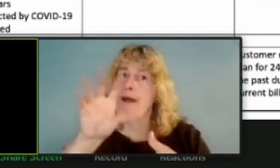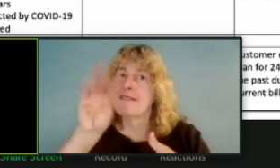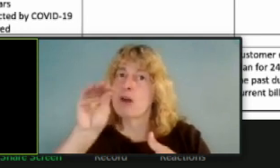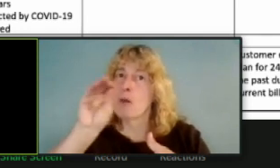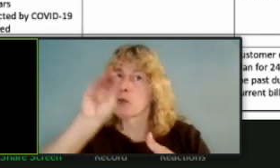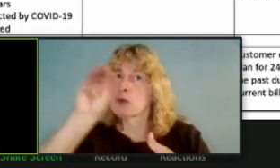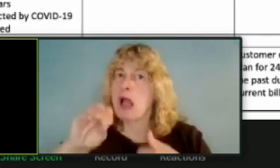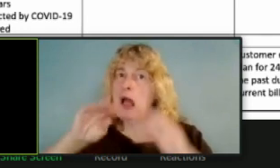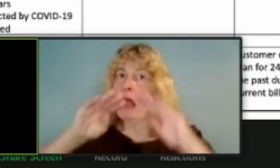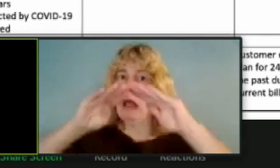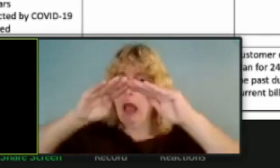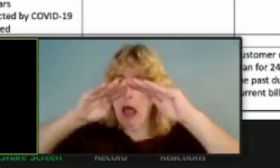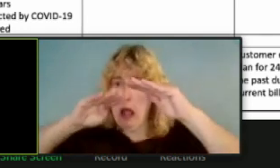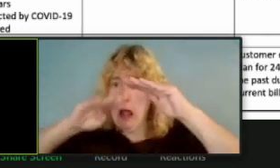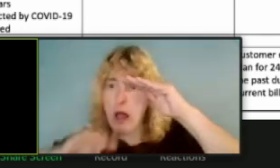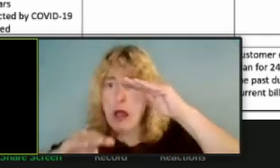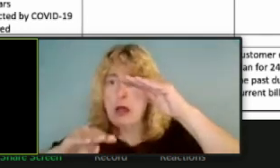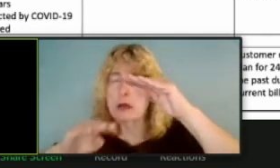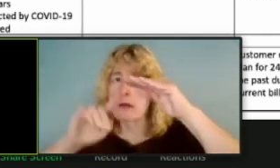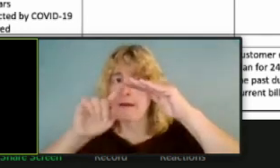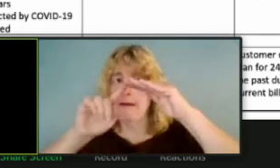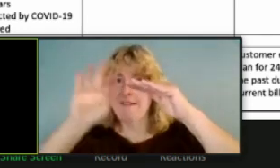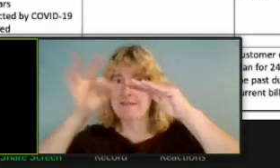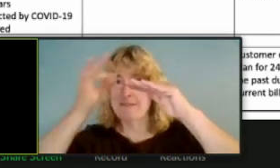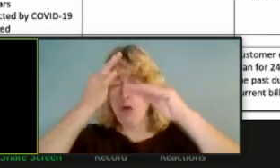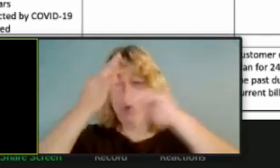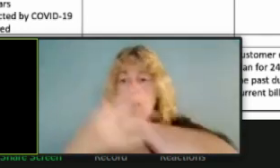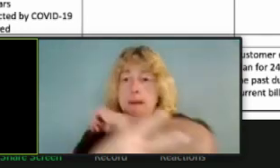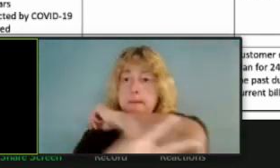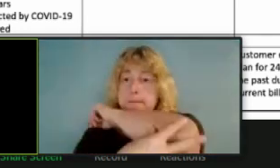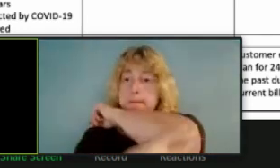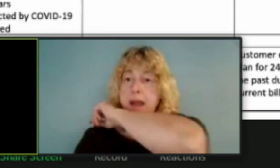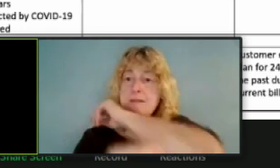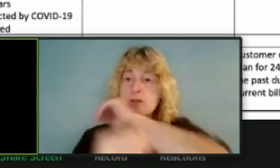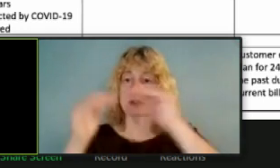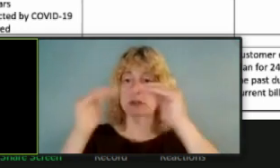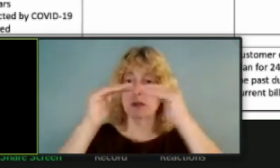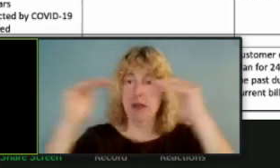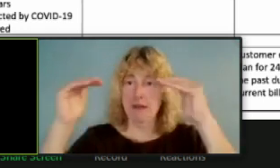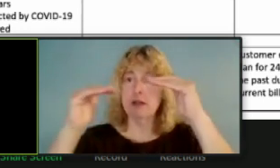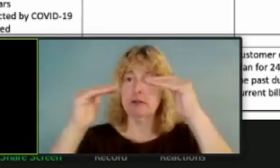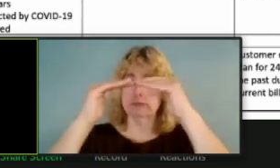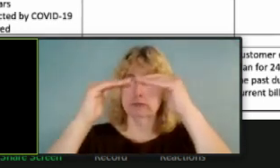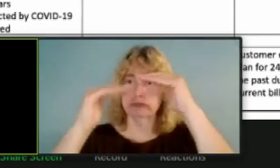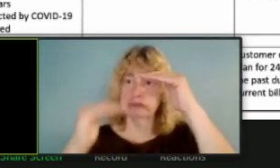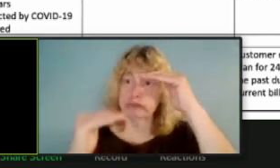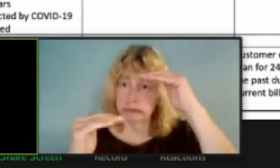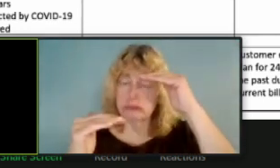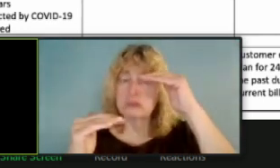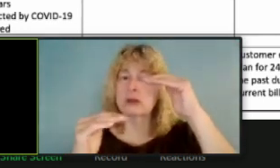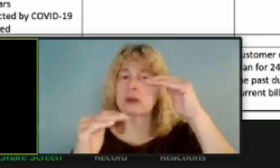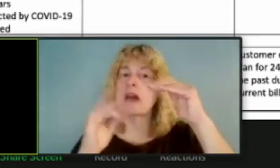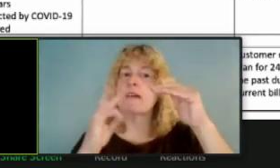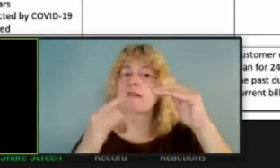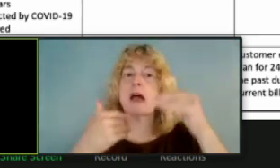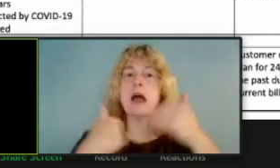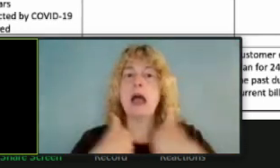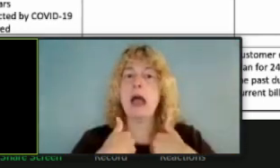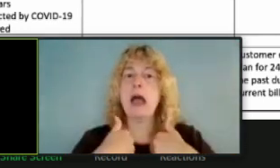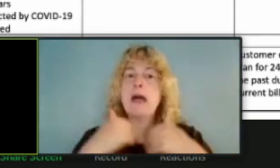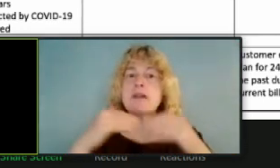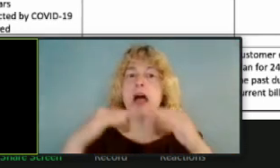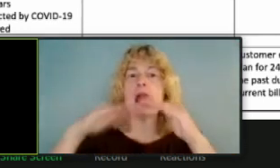As long as they have some arrears and assets less than $15,000, they qualify to go and get an